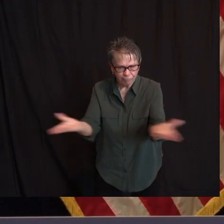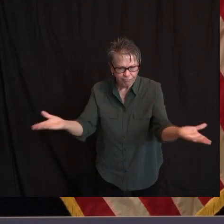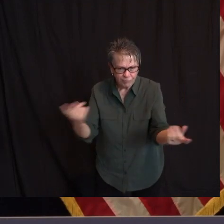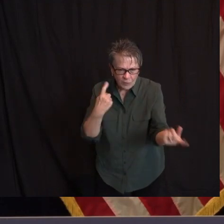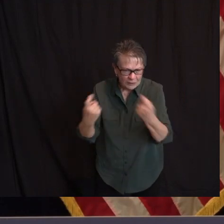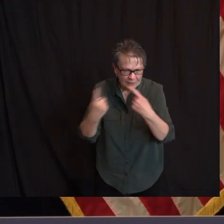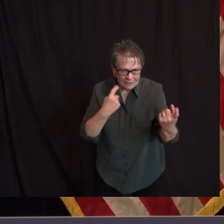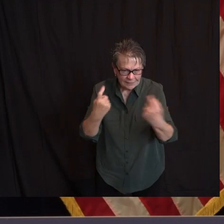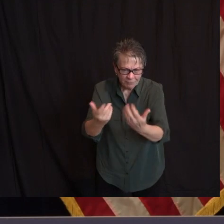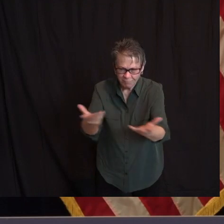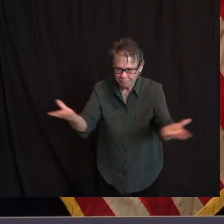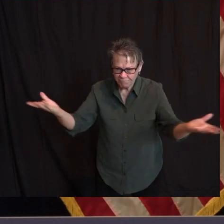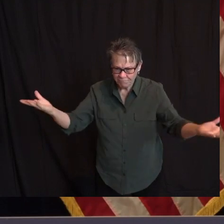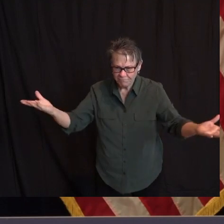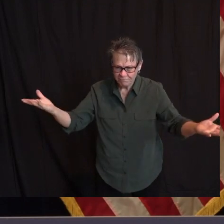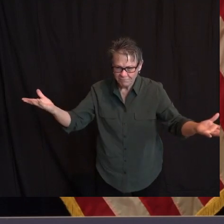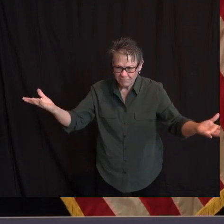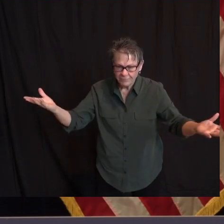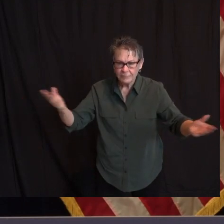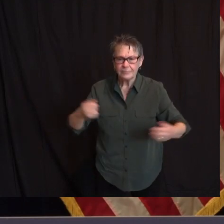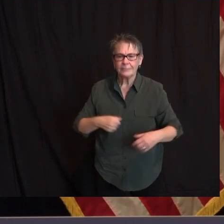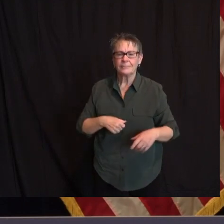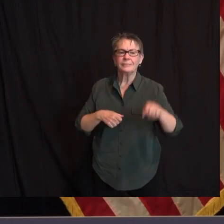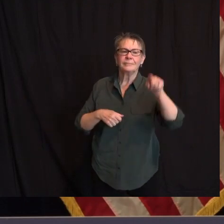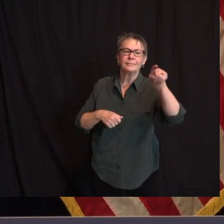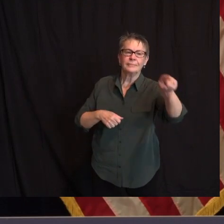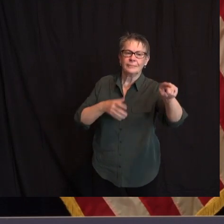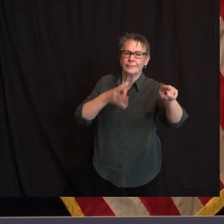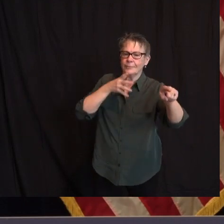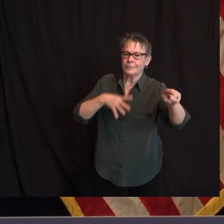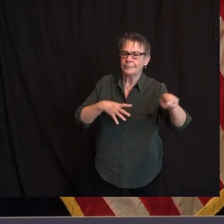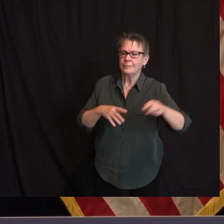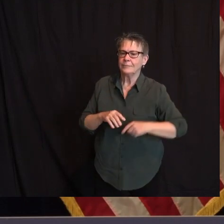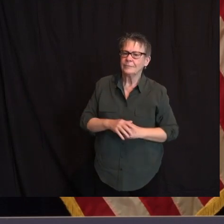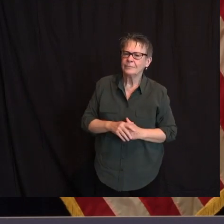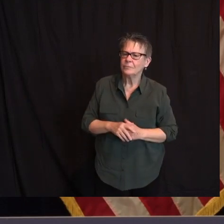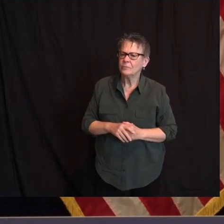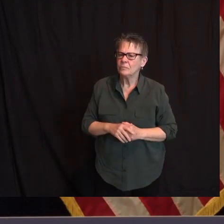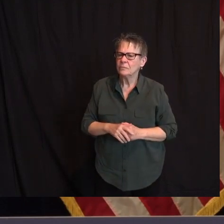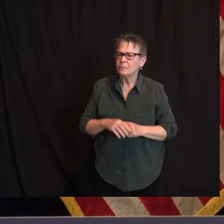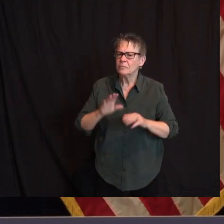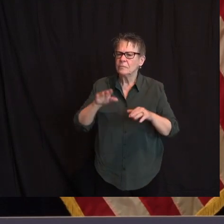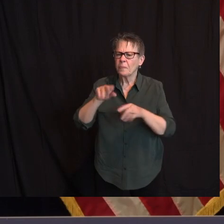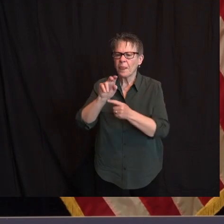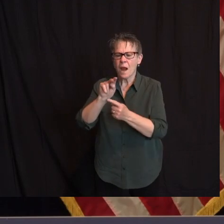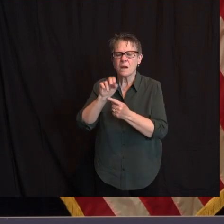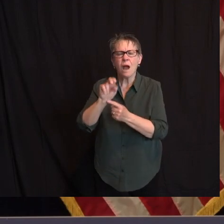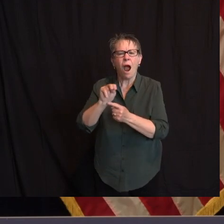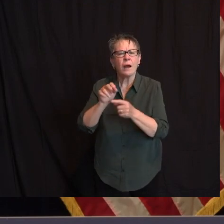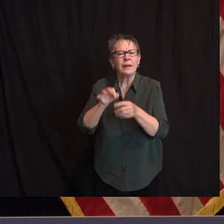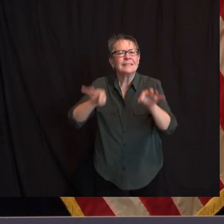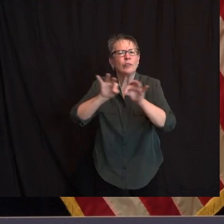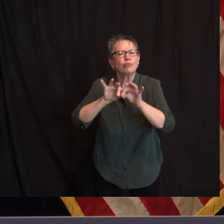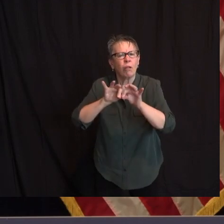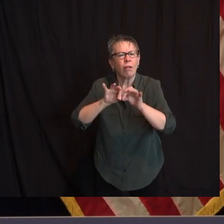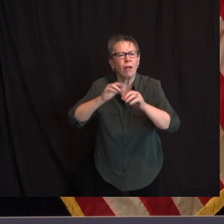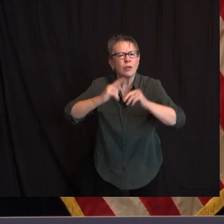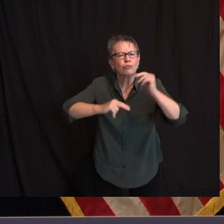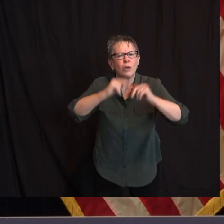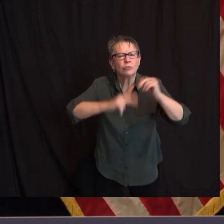construction, and how many projects will be affected? How many patients are at the Meadowlands